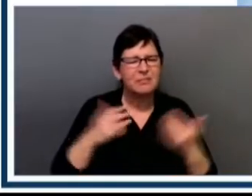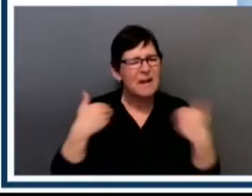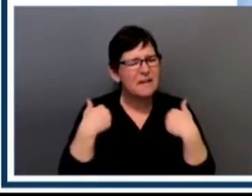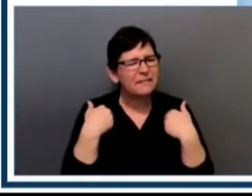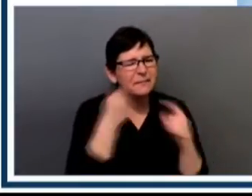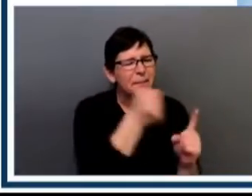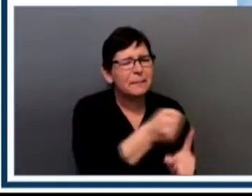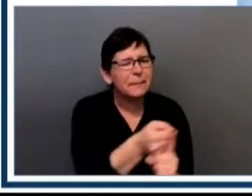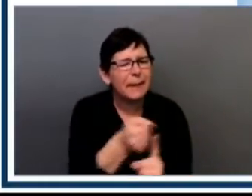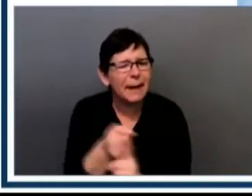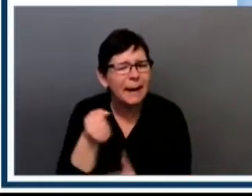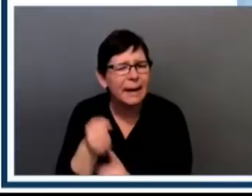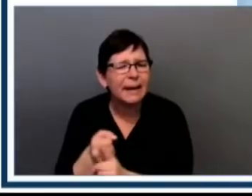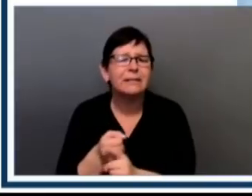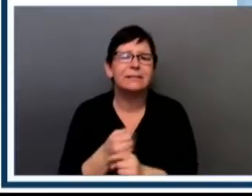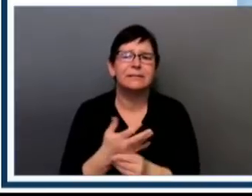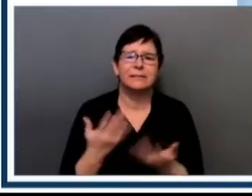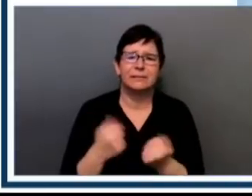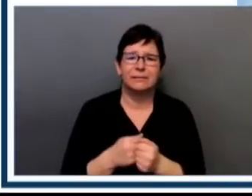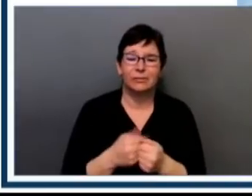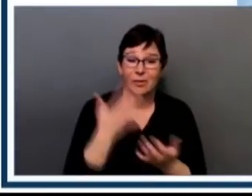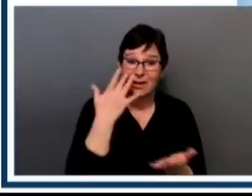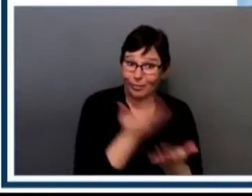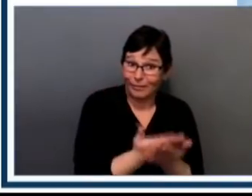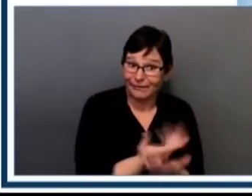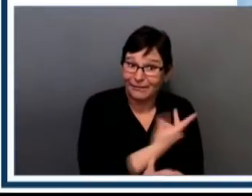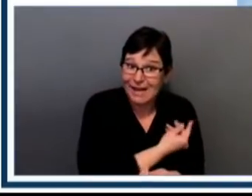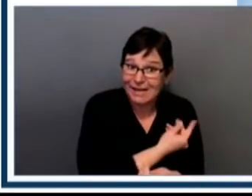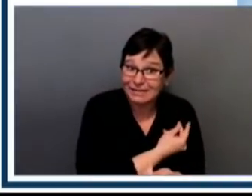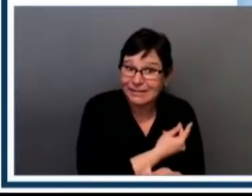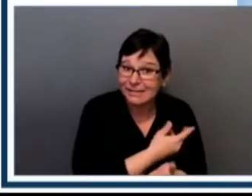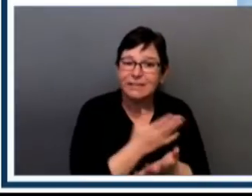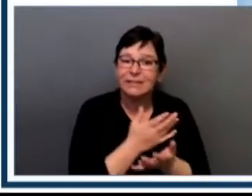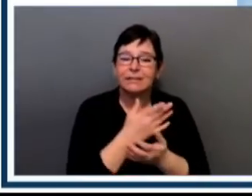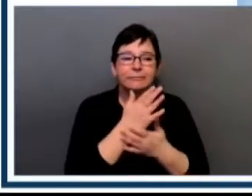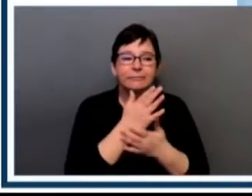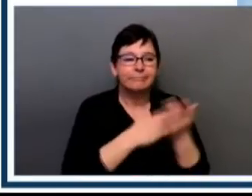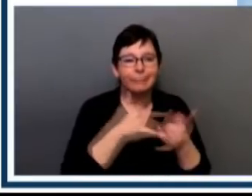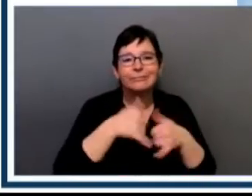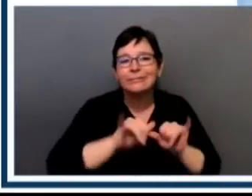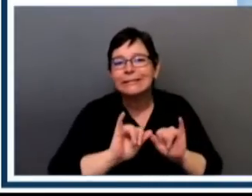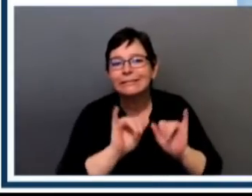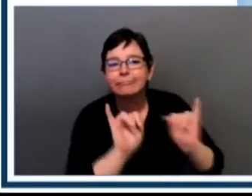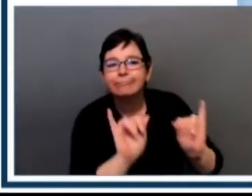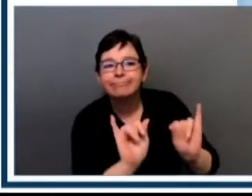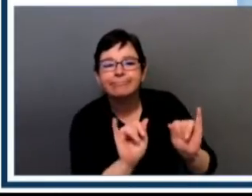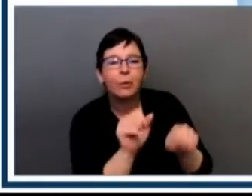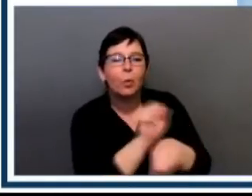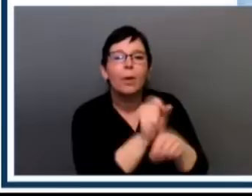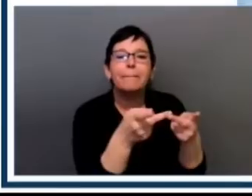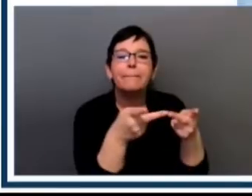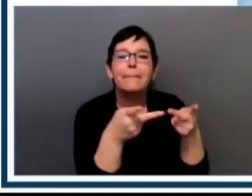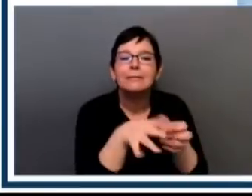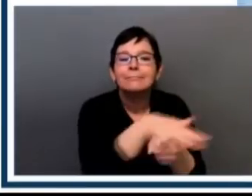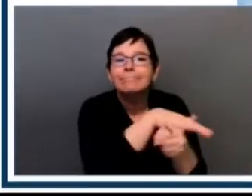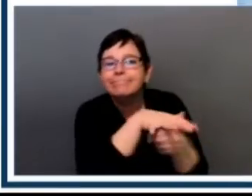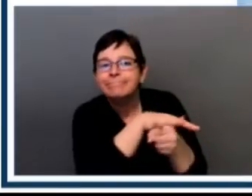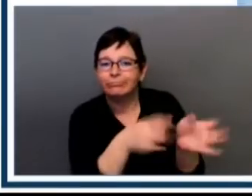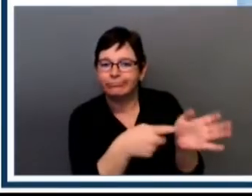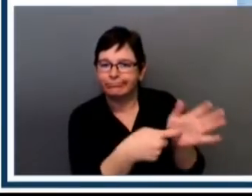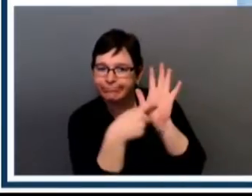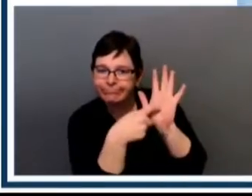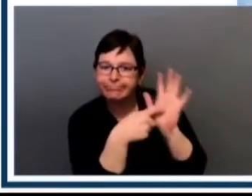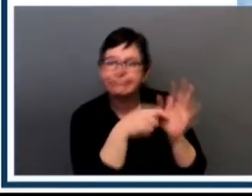up is in the ramifications of the state of emergency. I know it has some impacts around insurance for some long-term